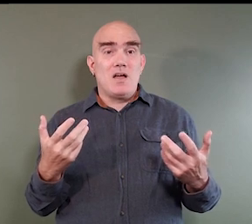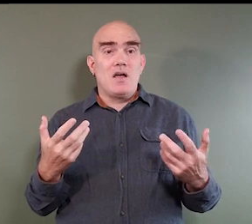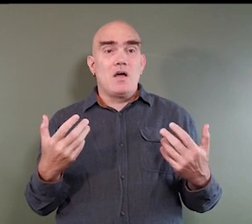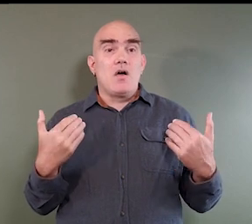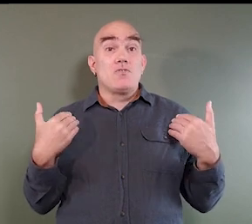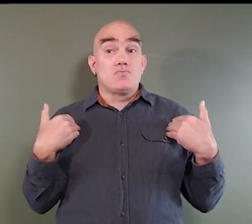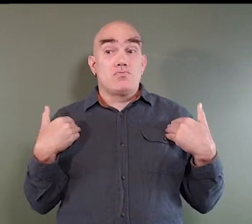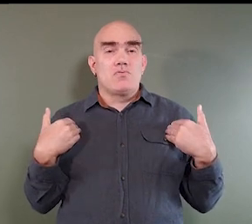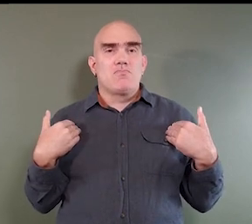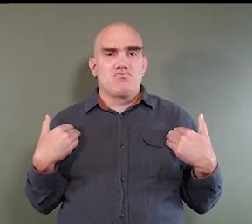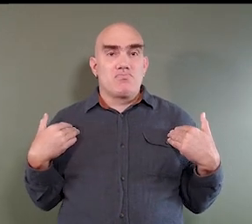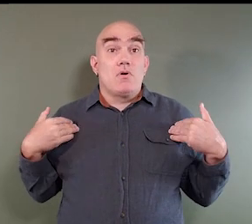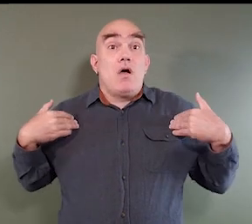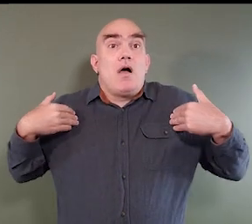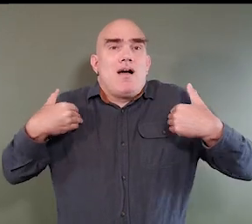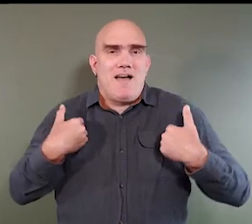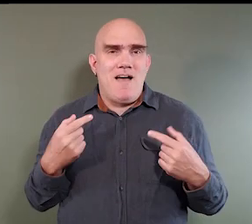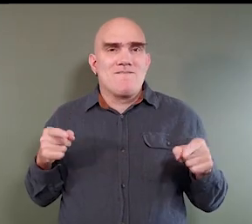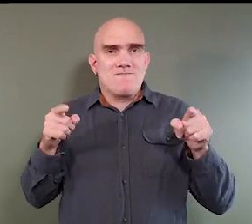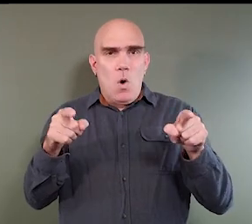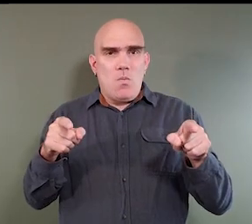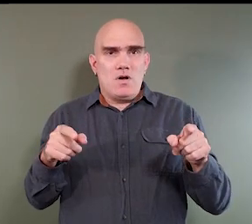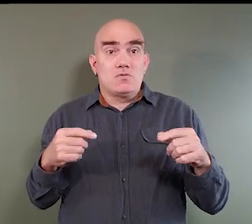roll your shoulders forward.